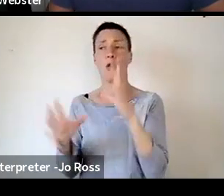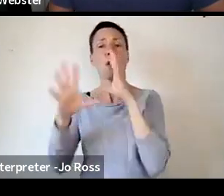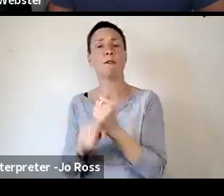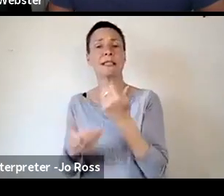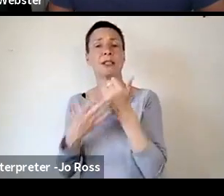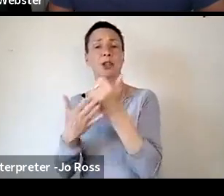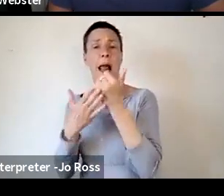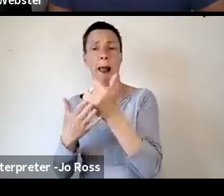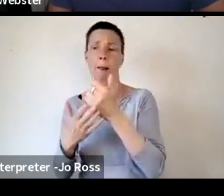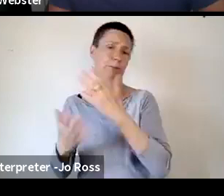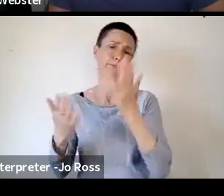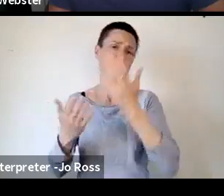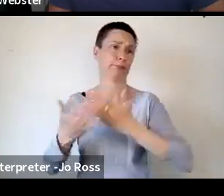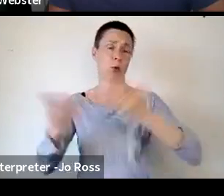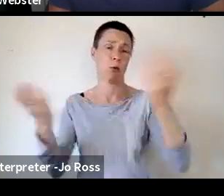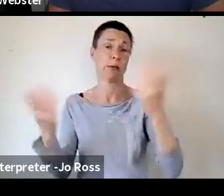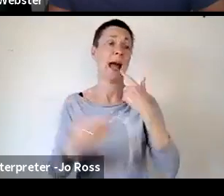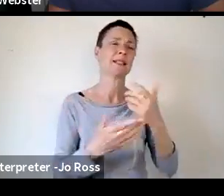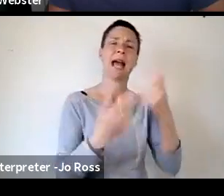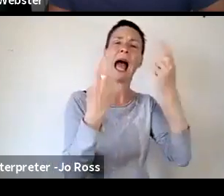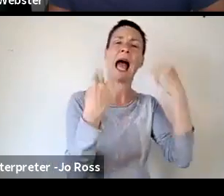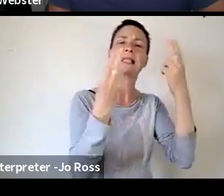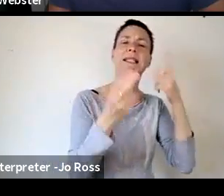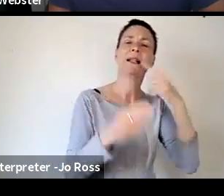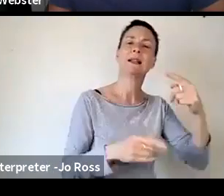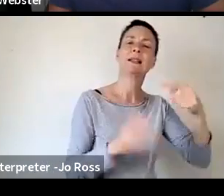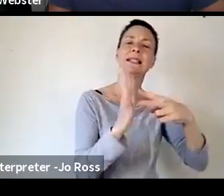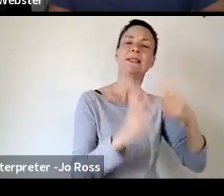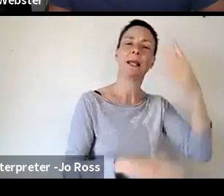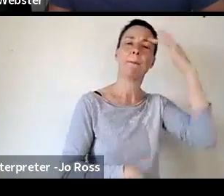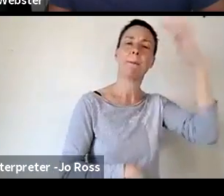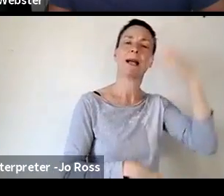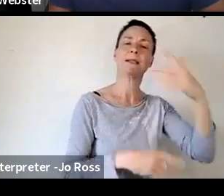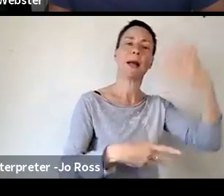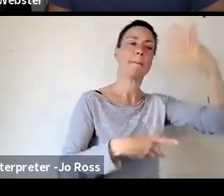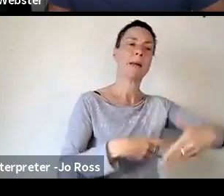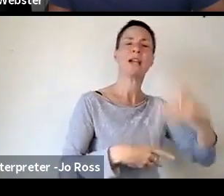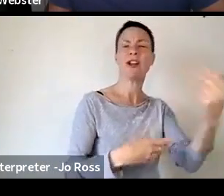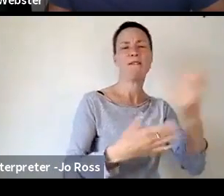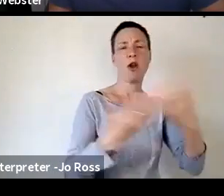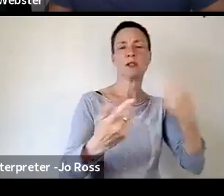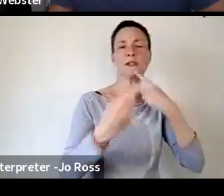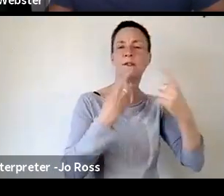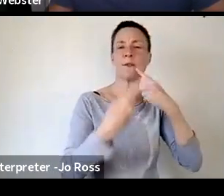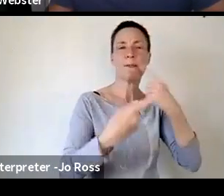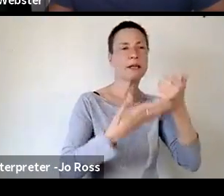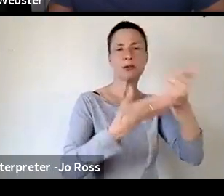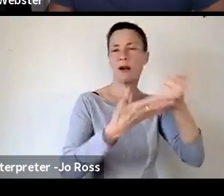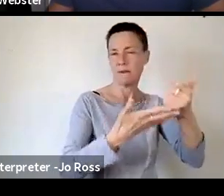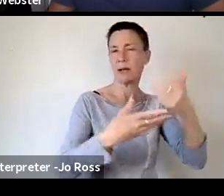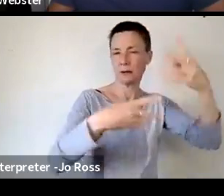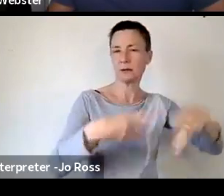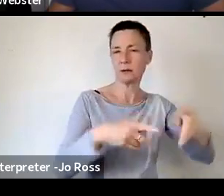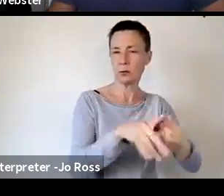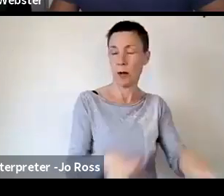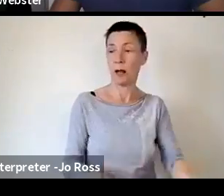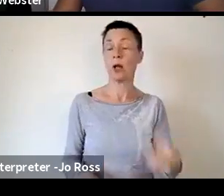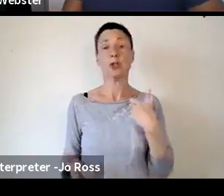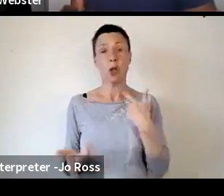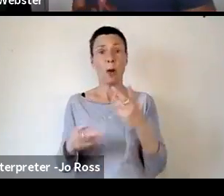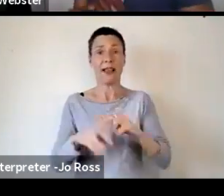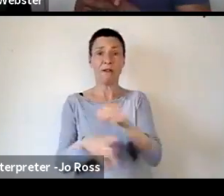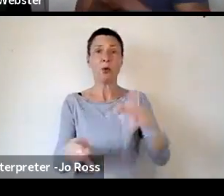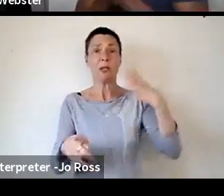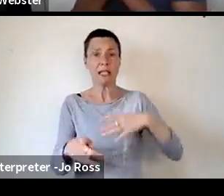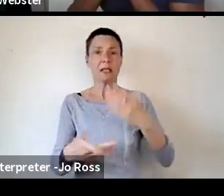loads of other resources on Adeel's the TV Mindset page. So yes, obviously go seek